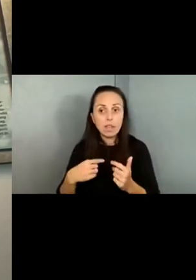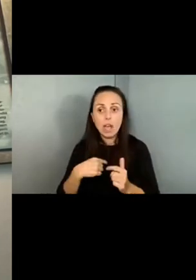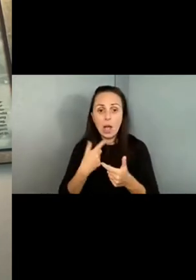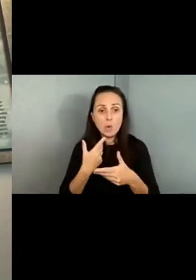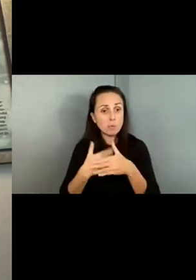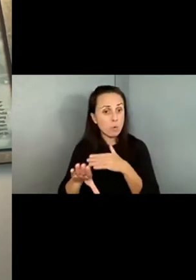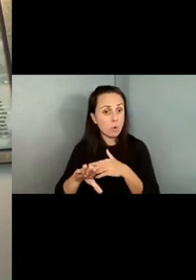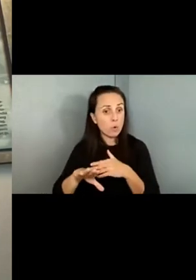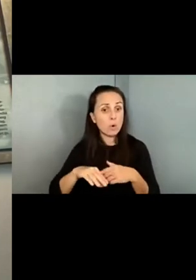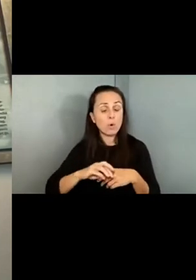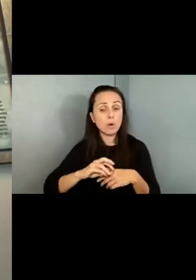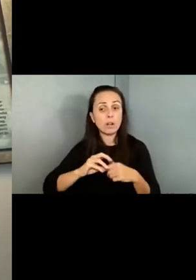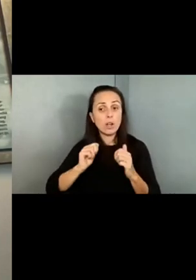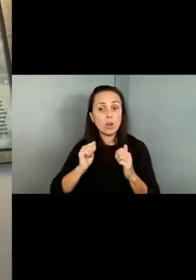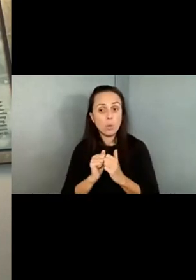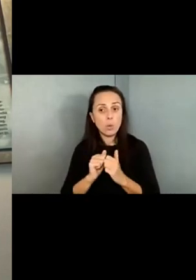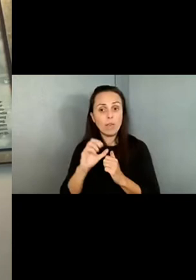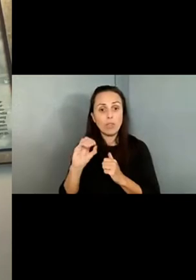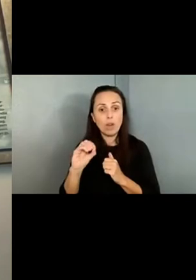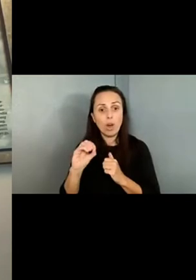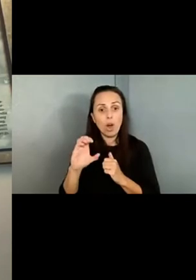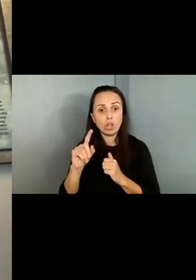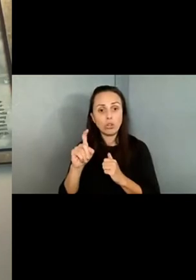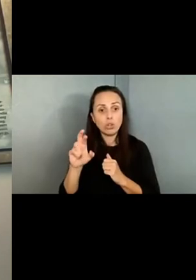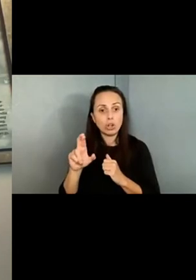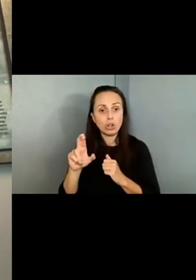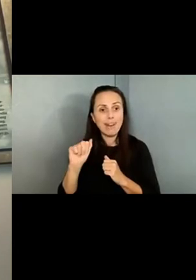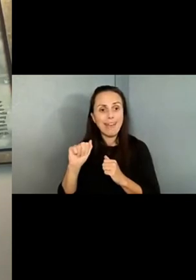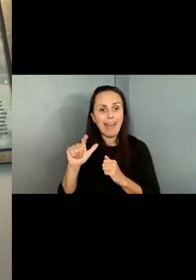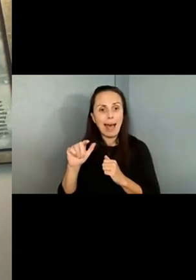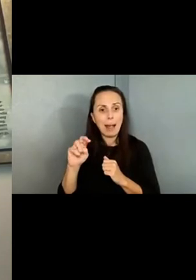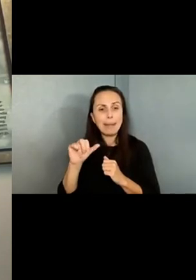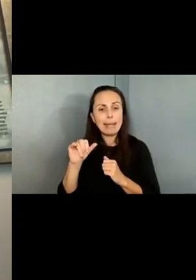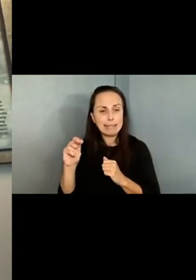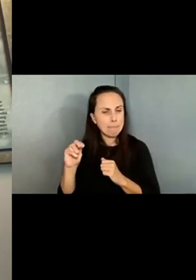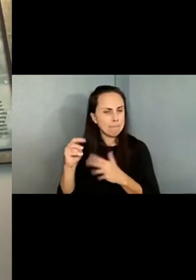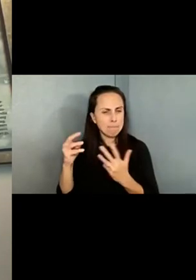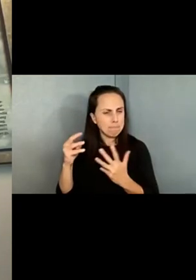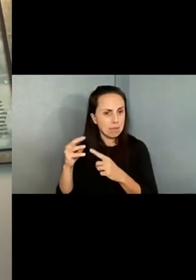born with ocular albinism, which is